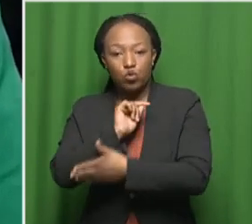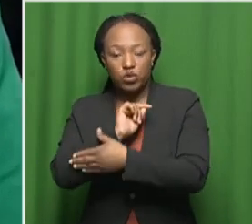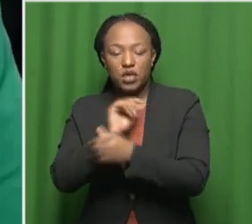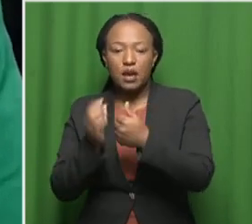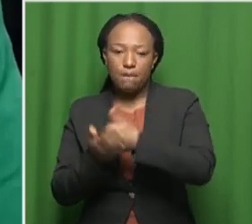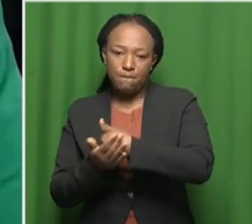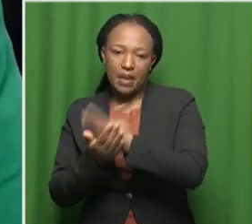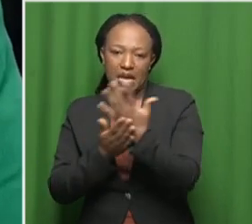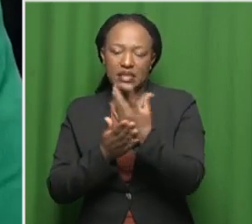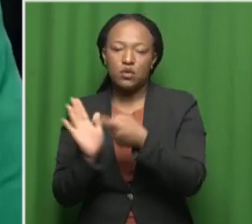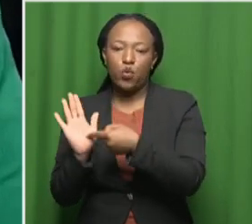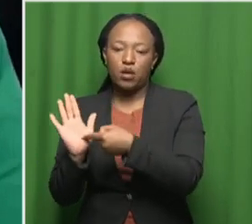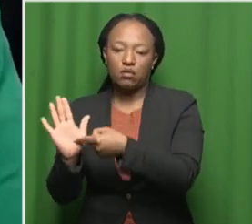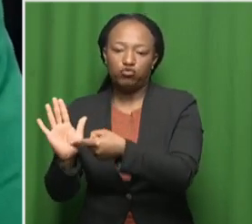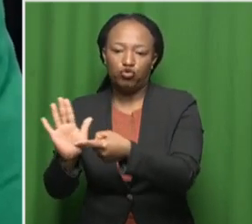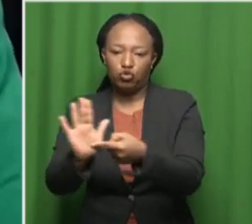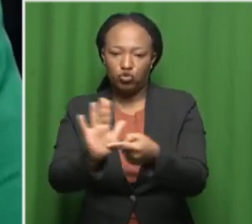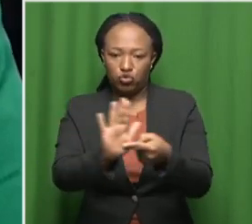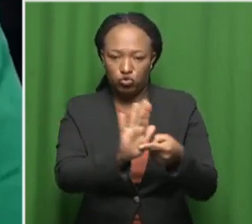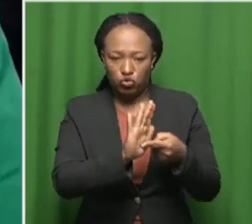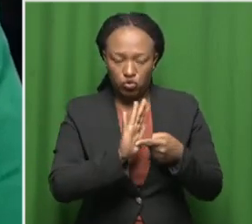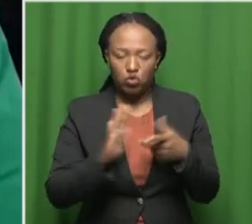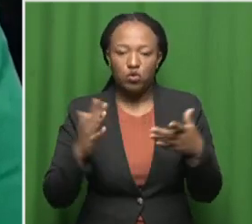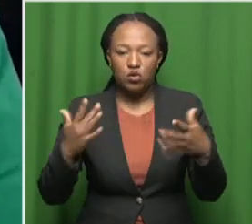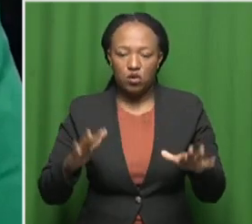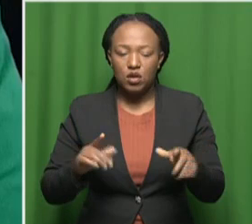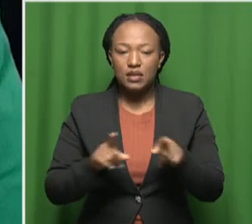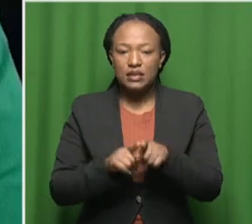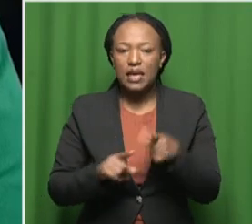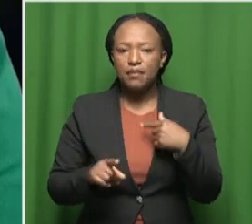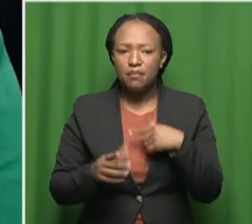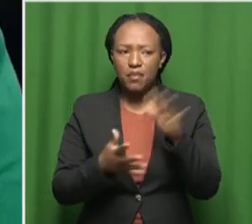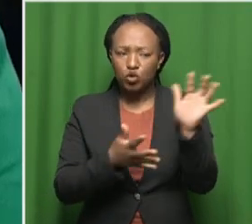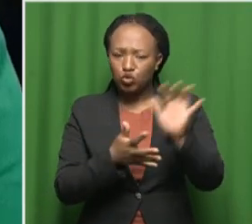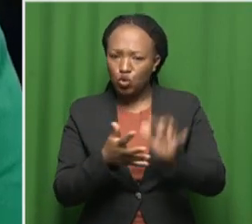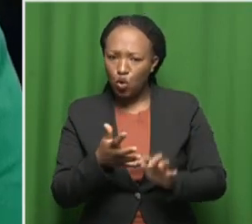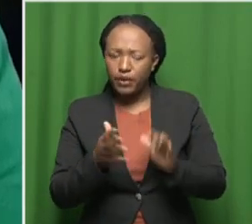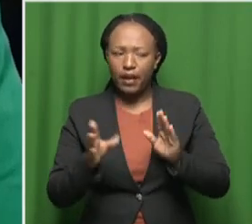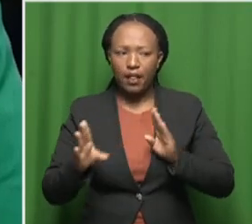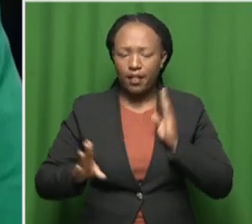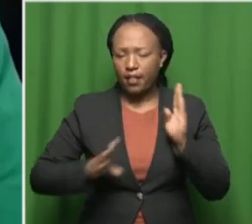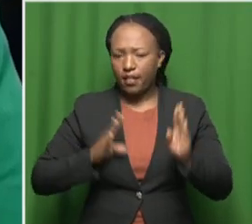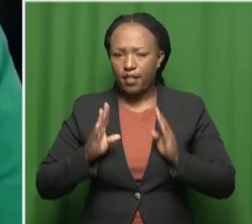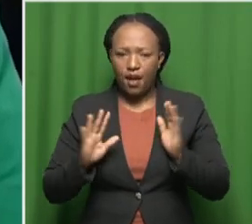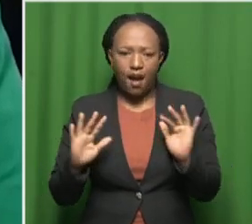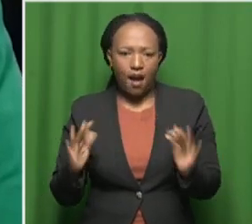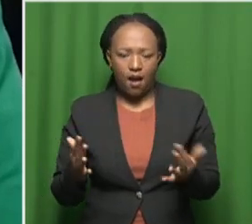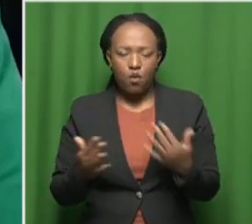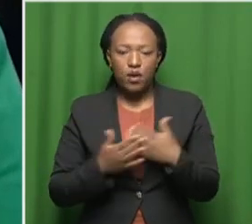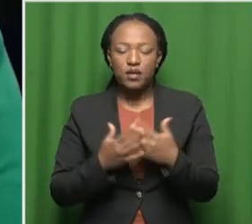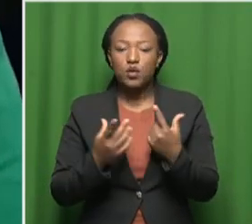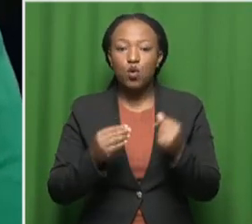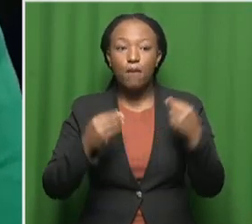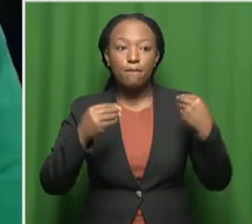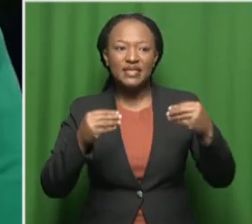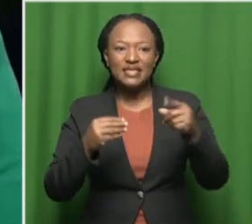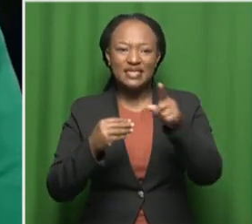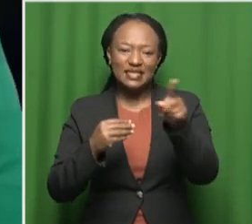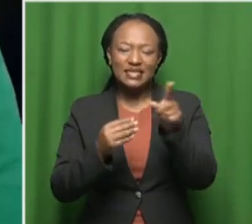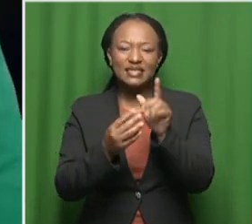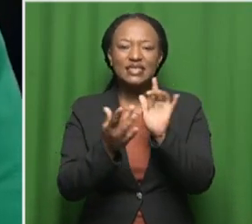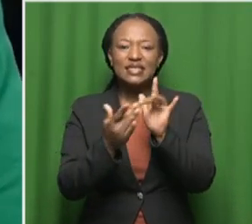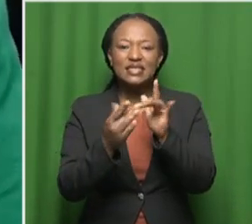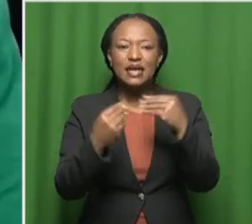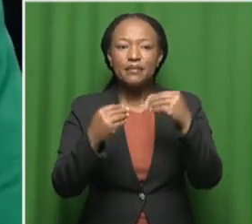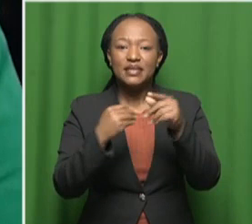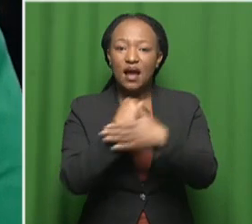only for them to be able to showcase their products, but to get to tell their stories of the frustrations of when they want to do business with these countries. What is it that